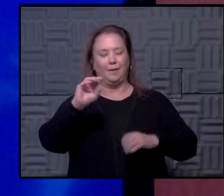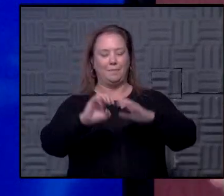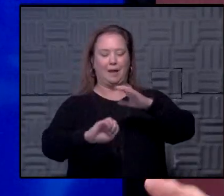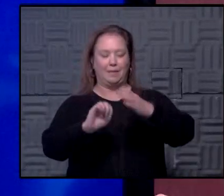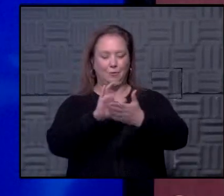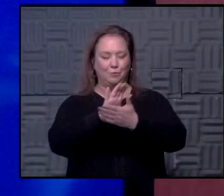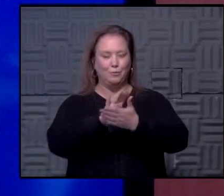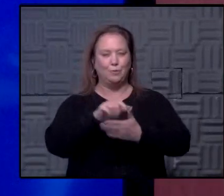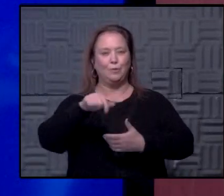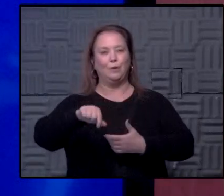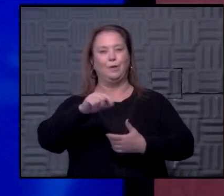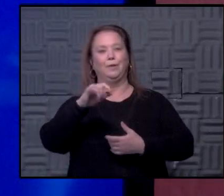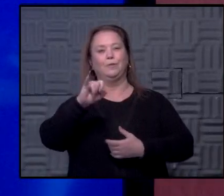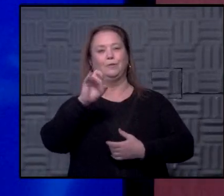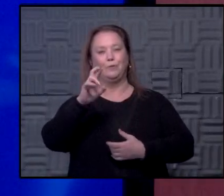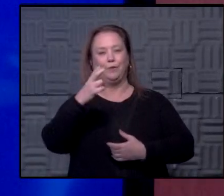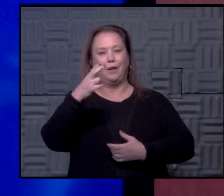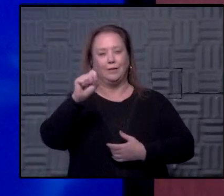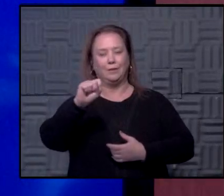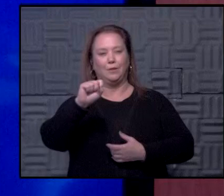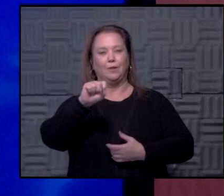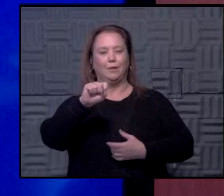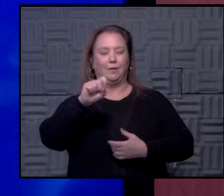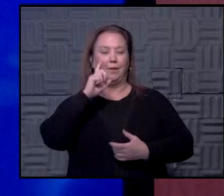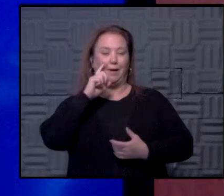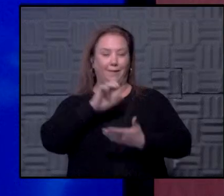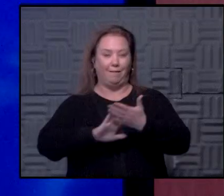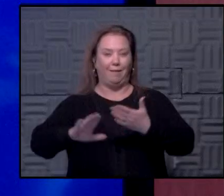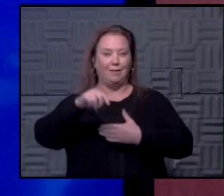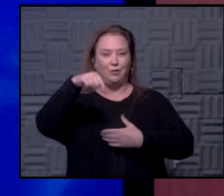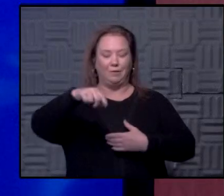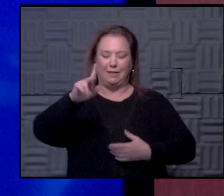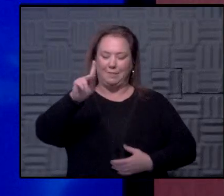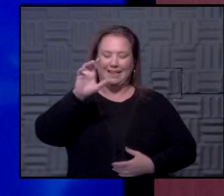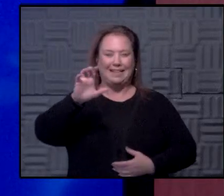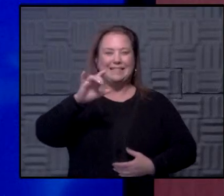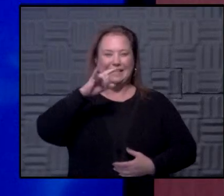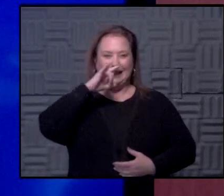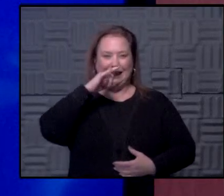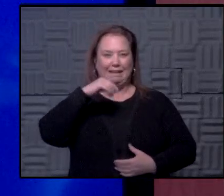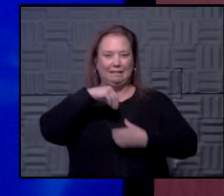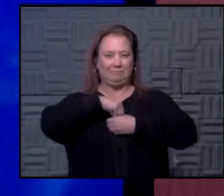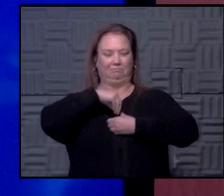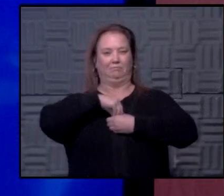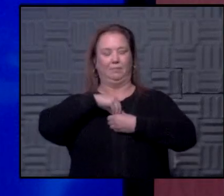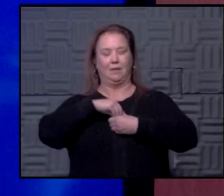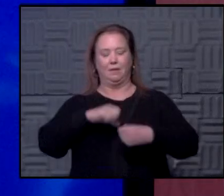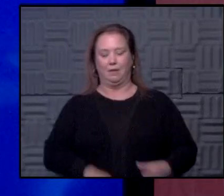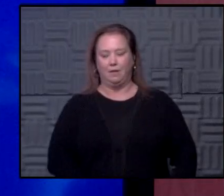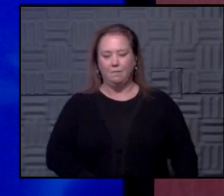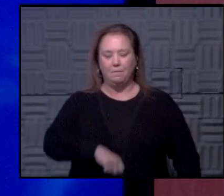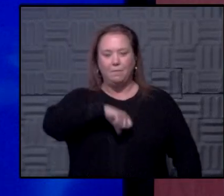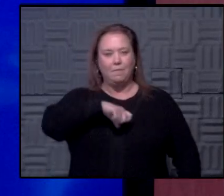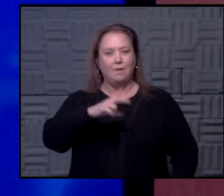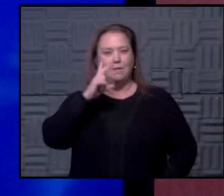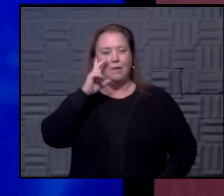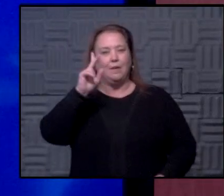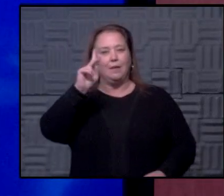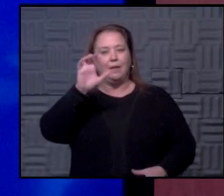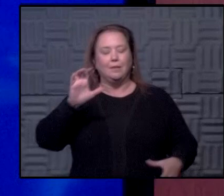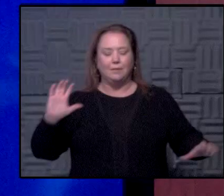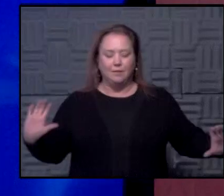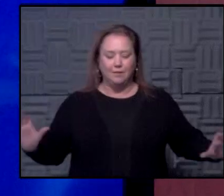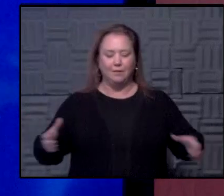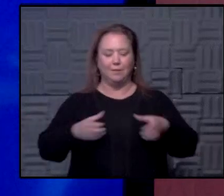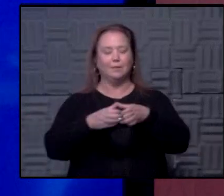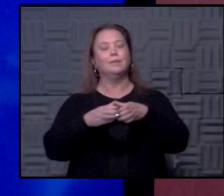Bridger Junior High School, Truman High School, William Jewell College. I'm a Kansas City kid, and it makes me so proud to see how this city has pulled